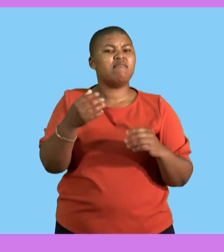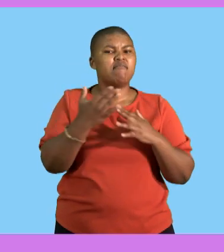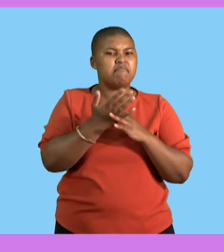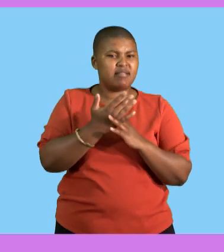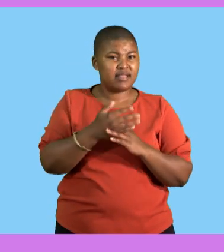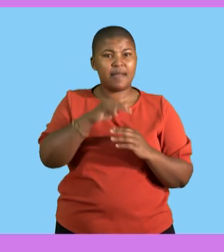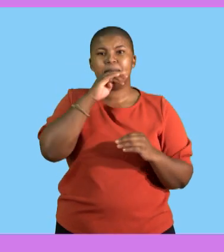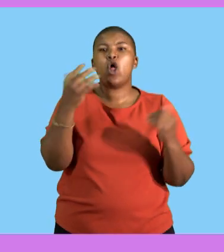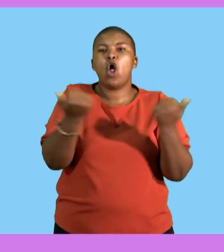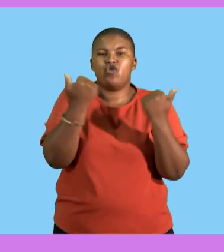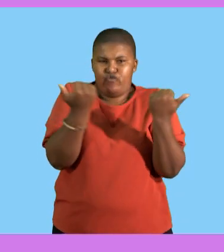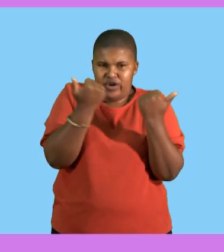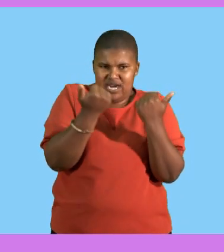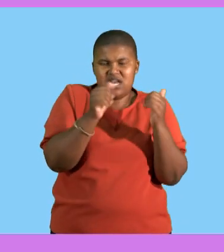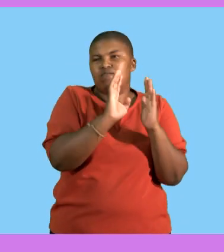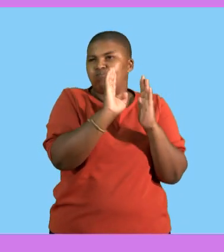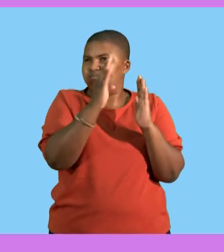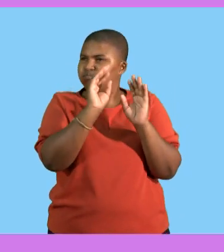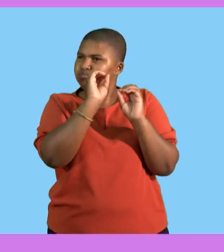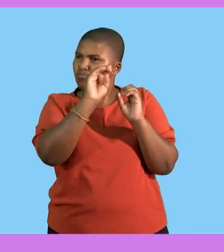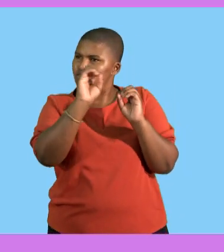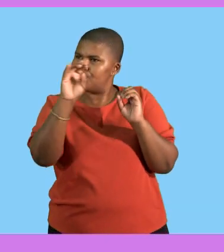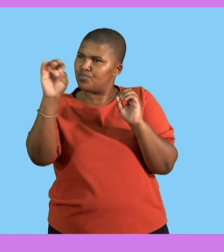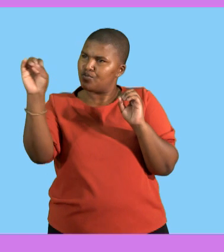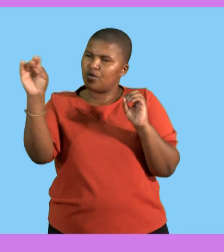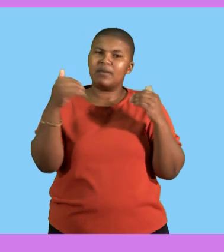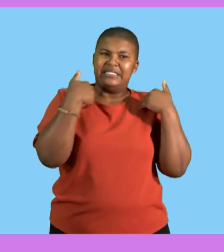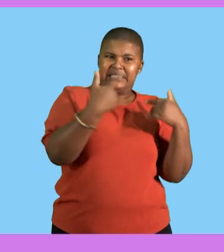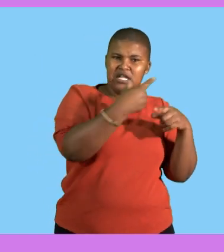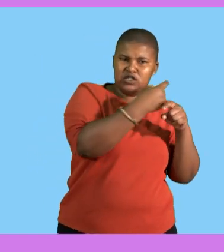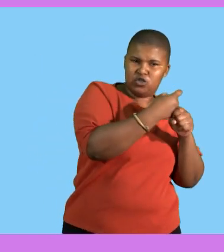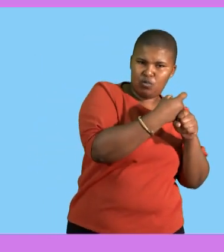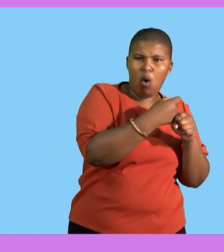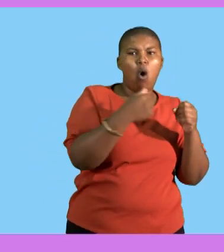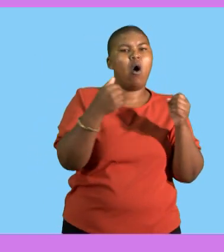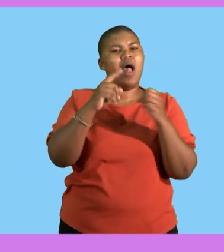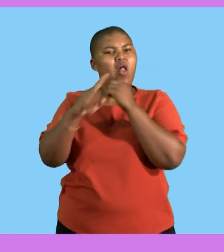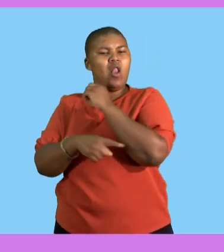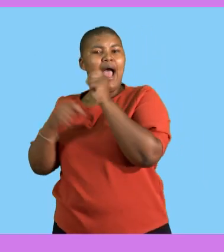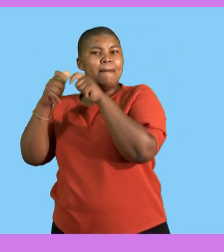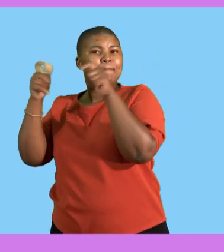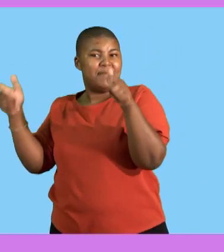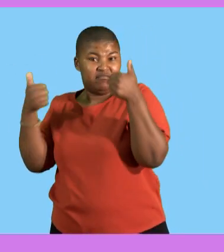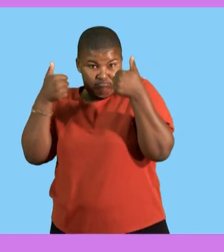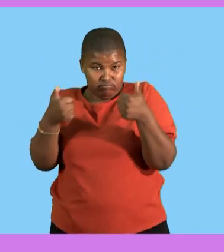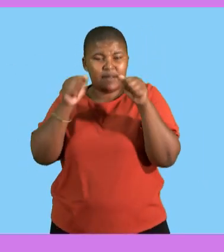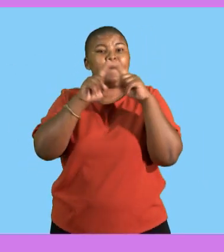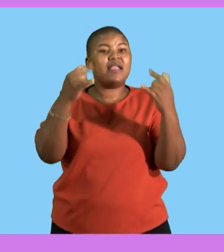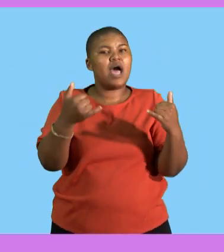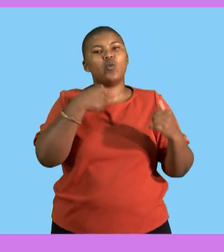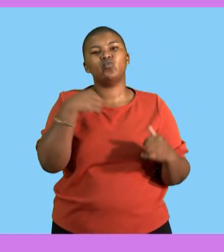arranged. When we look at this data set, it has already been arranged in ascending order. So what we can do, we can simply